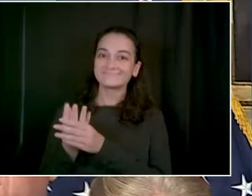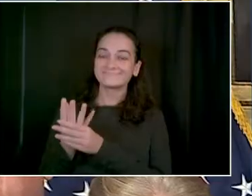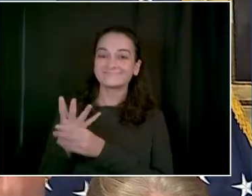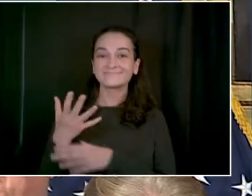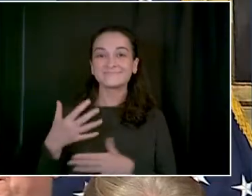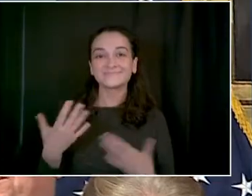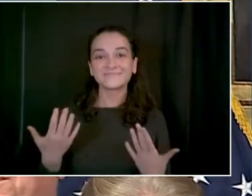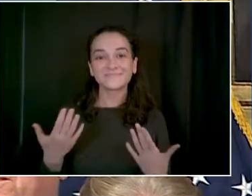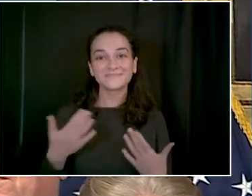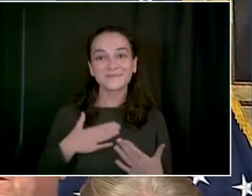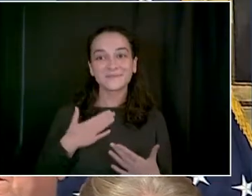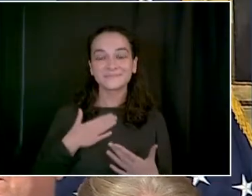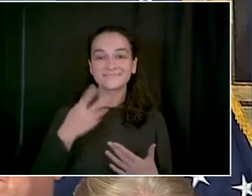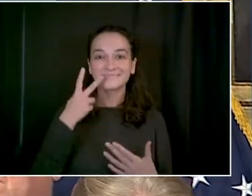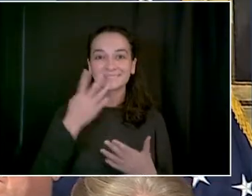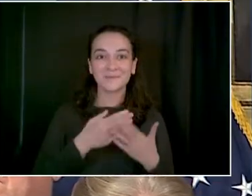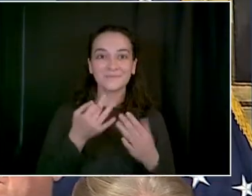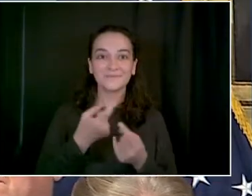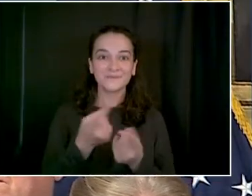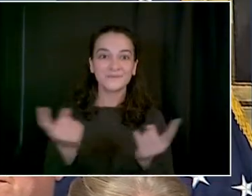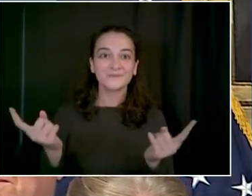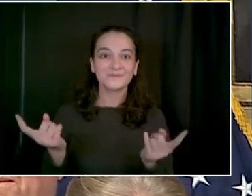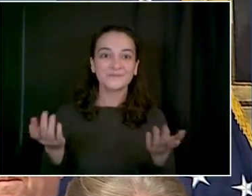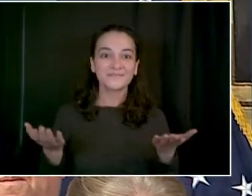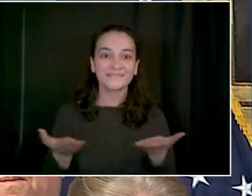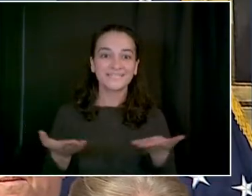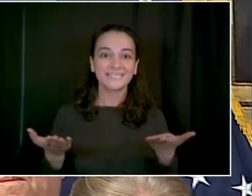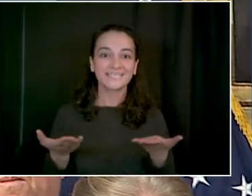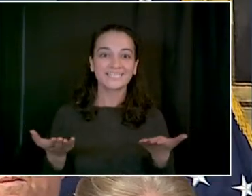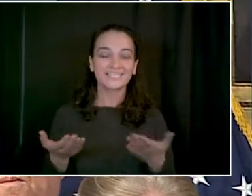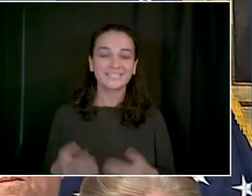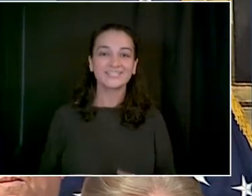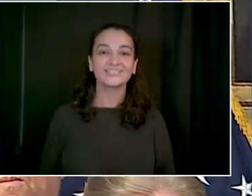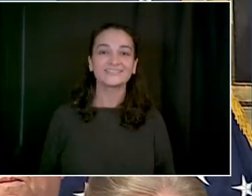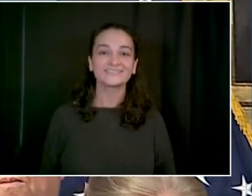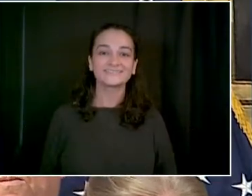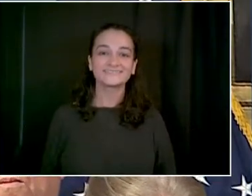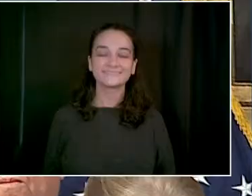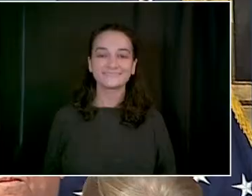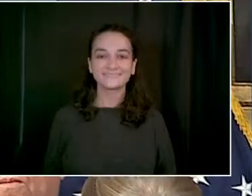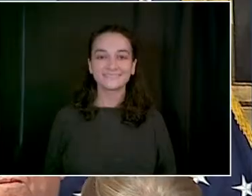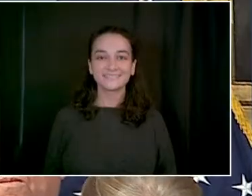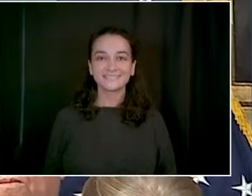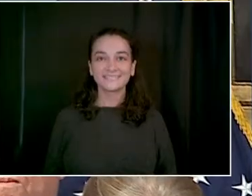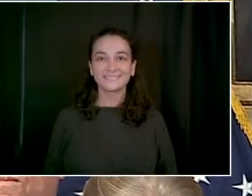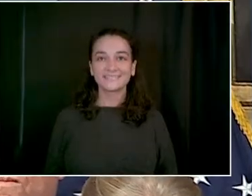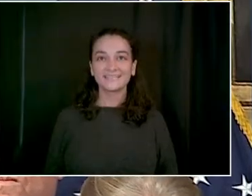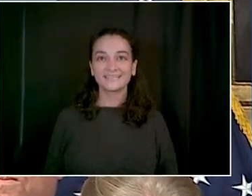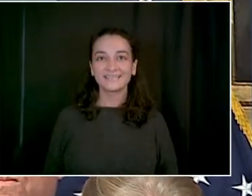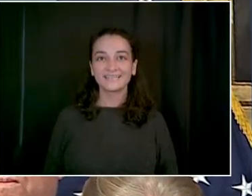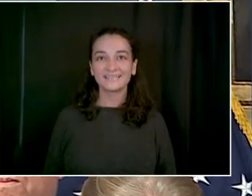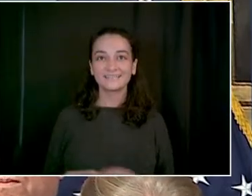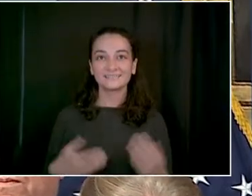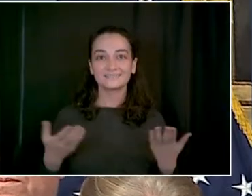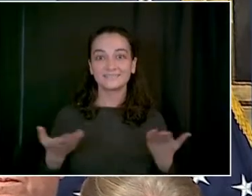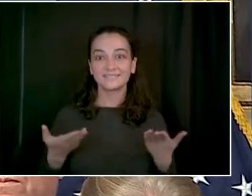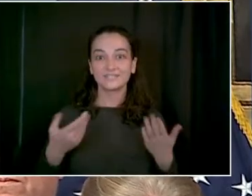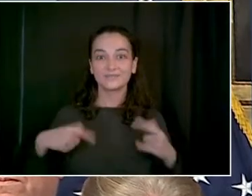York. I'm joined by men and women of the New York City Police Department here